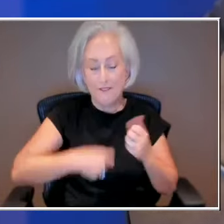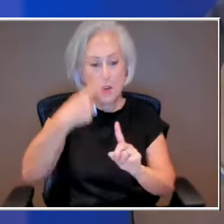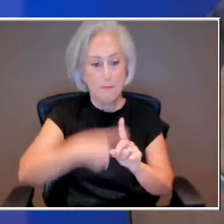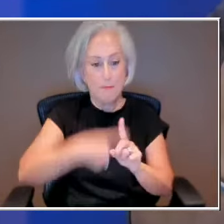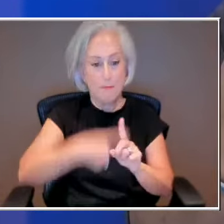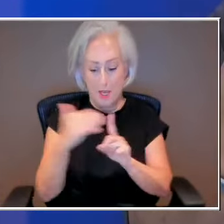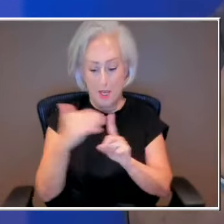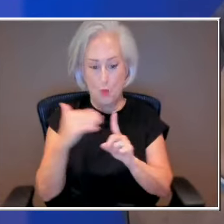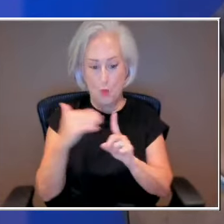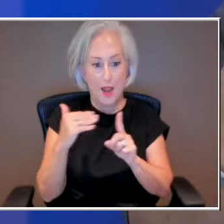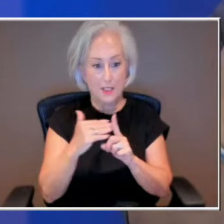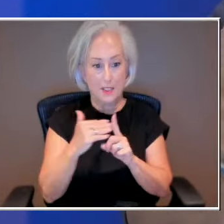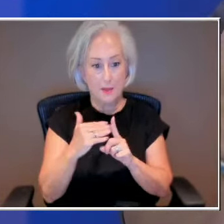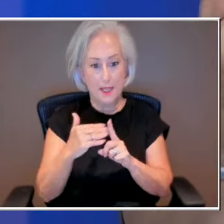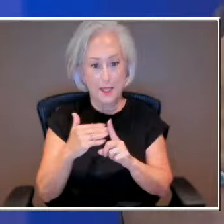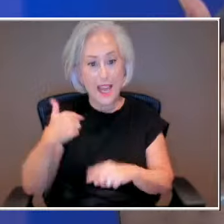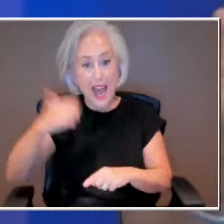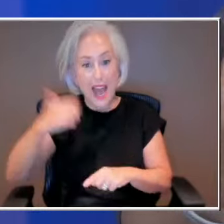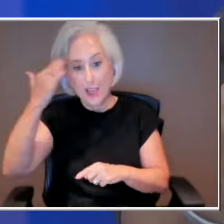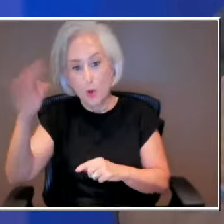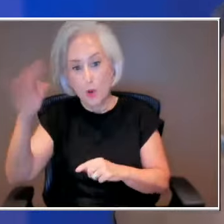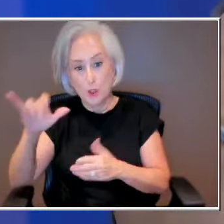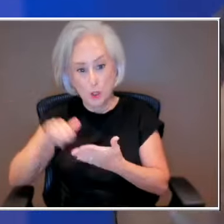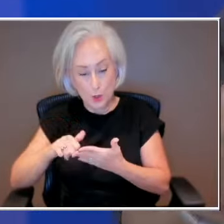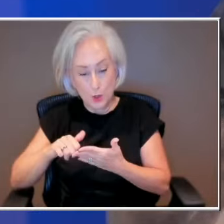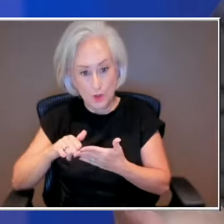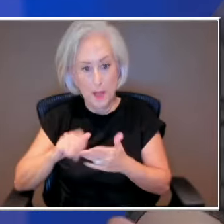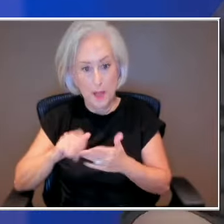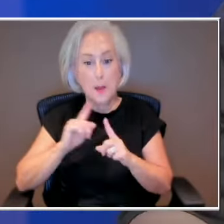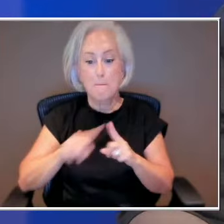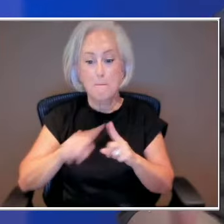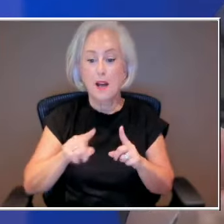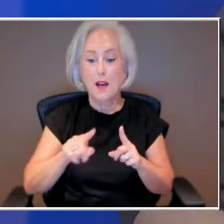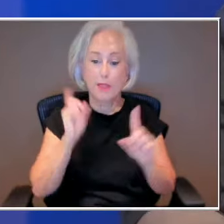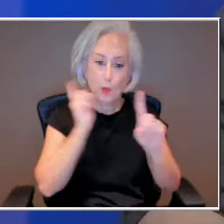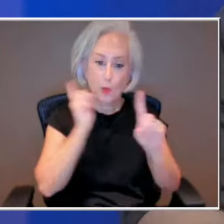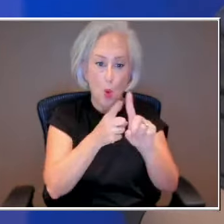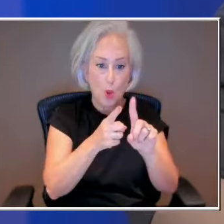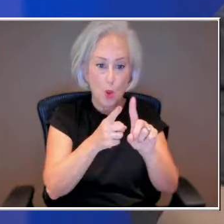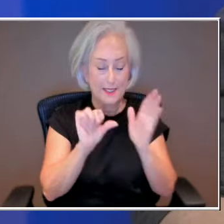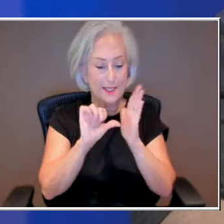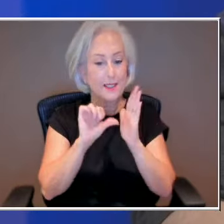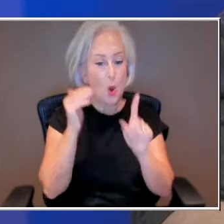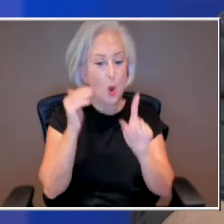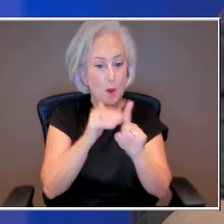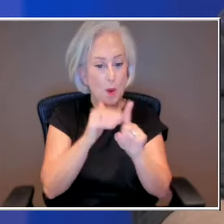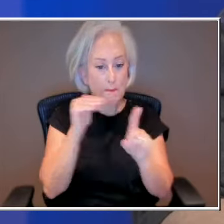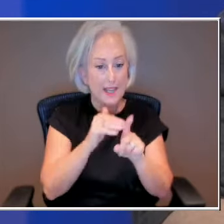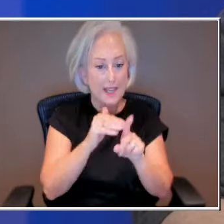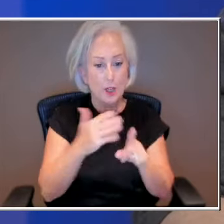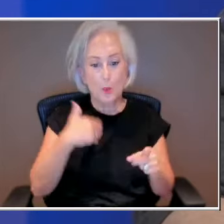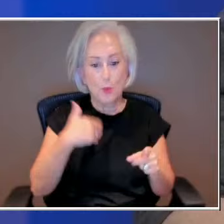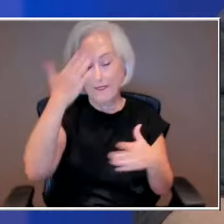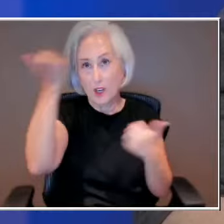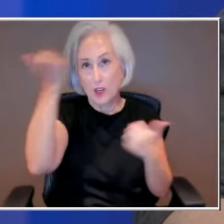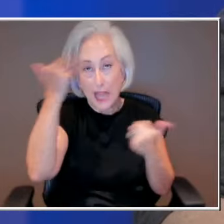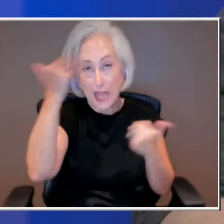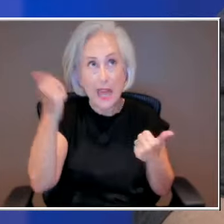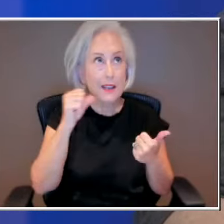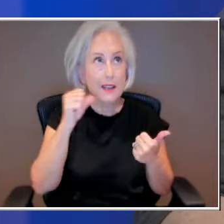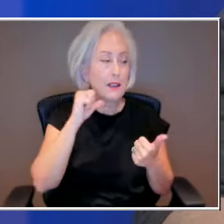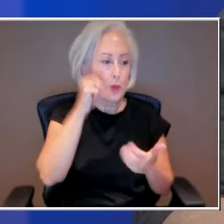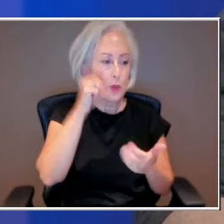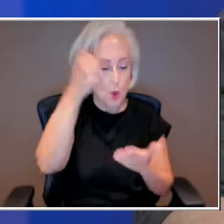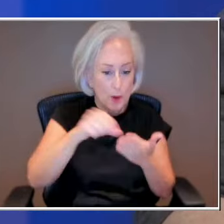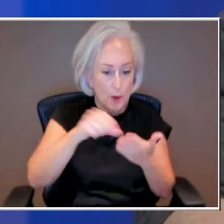I know to, right? But the bottom line is all of us forget. We get busy lives and we don't remember, but this app